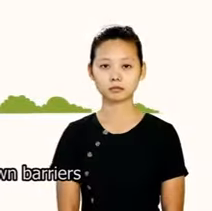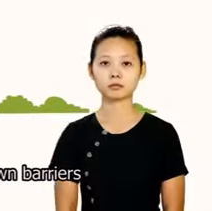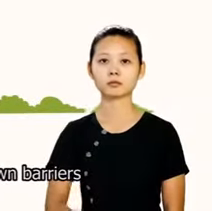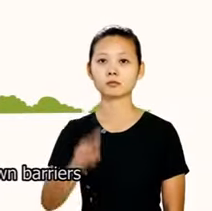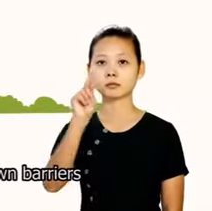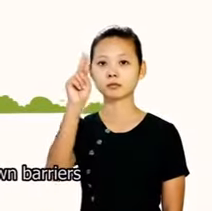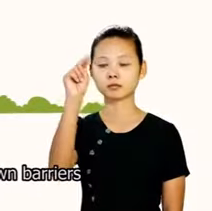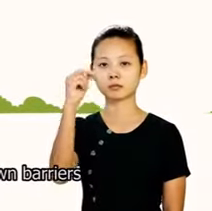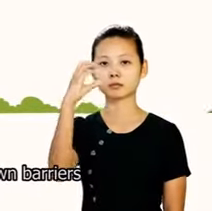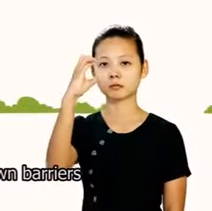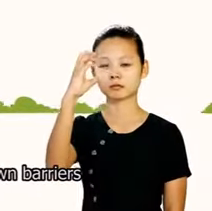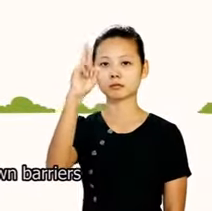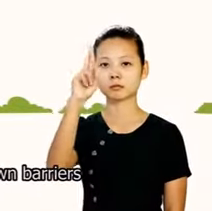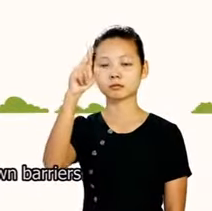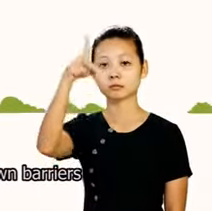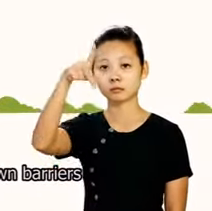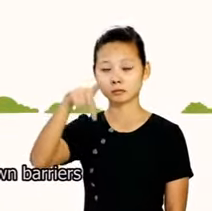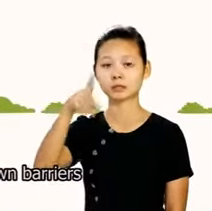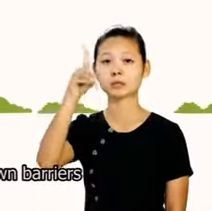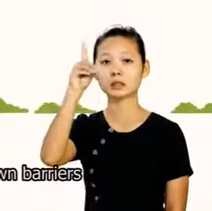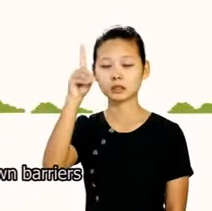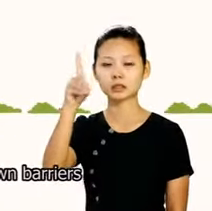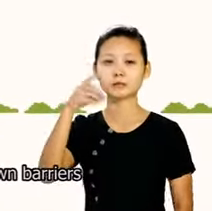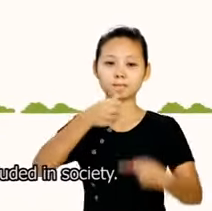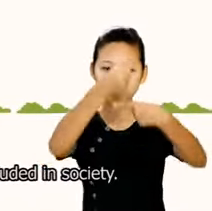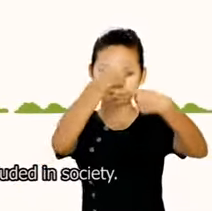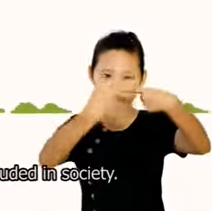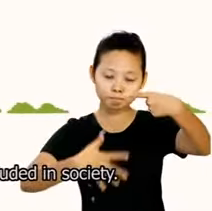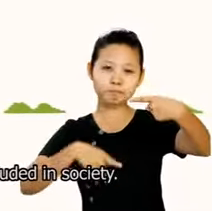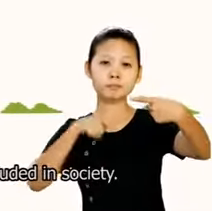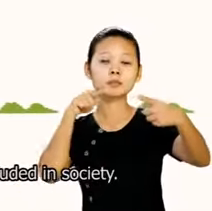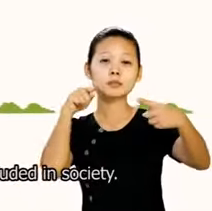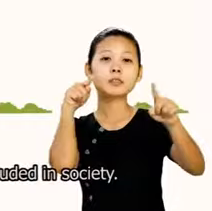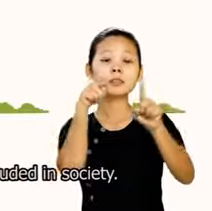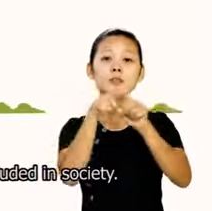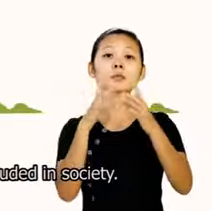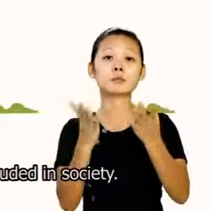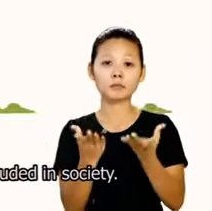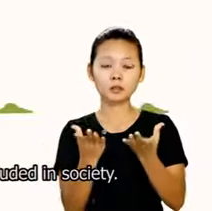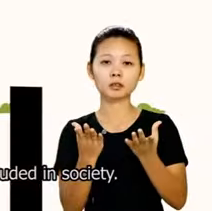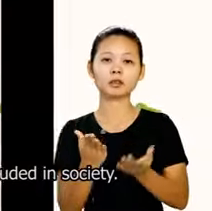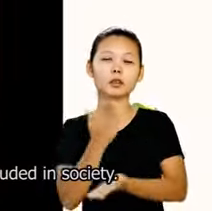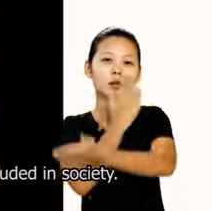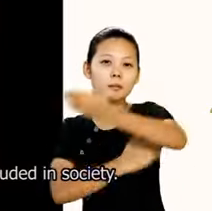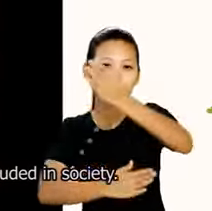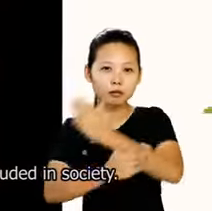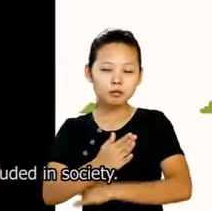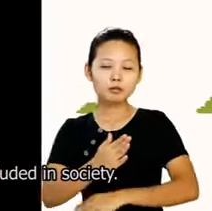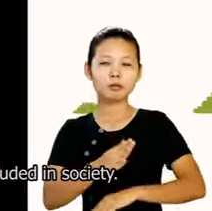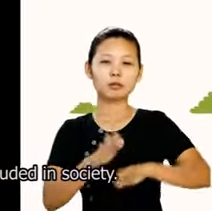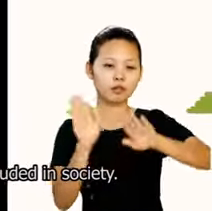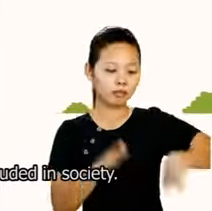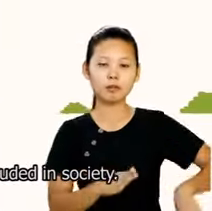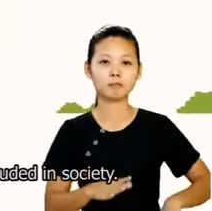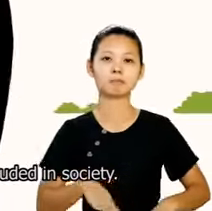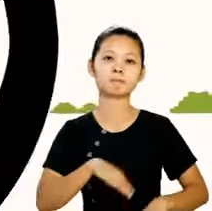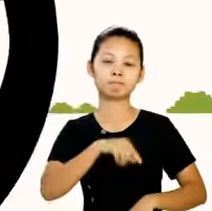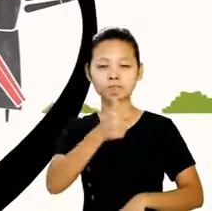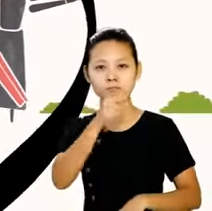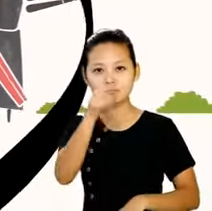UNCRPD is committed to breaking down barriers so that persons with disabilities can be included in